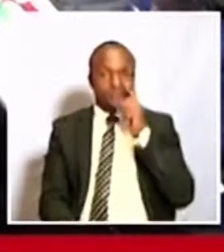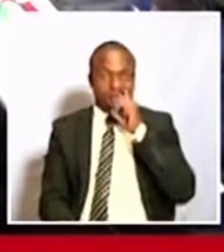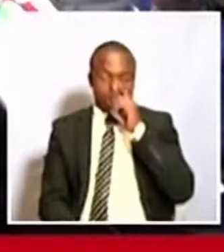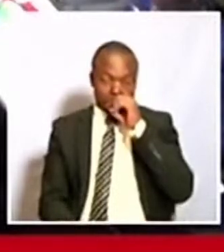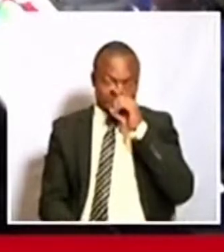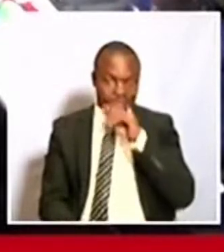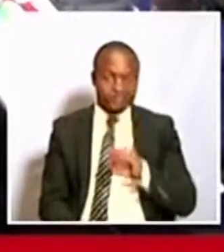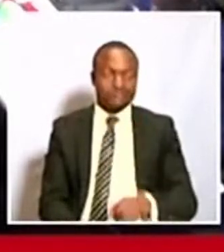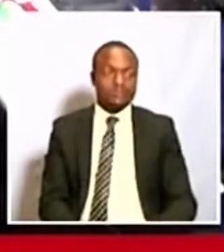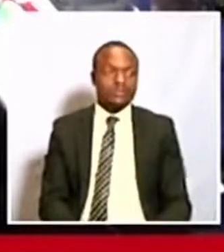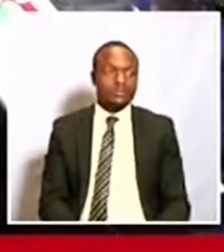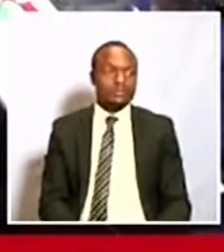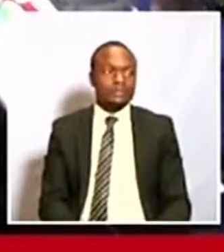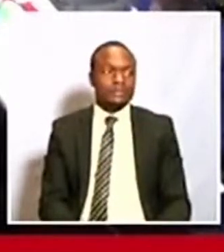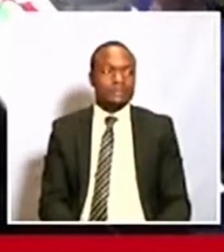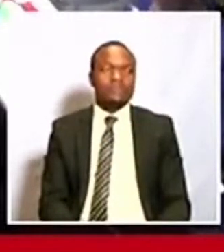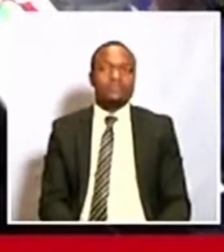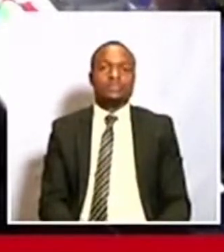sorry.